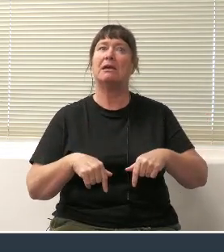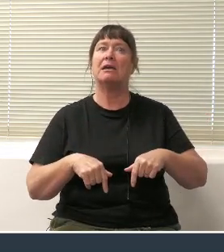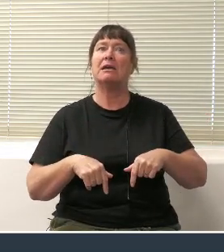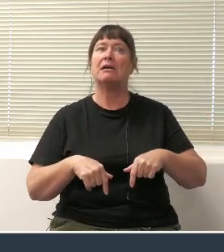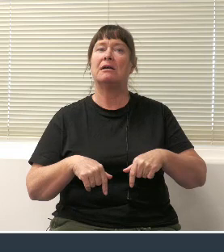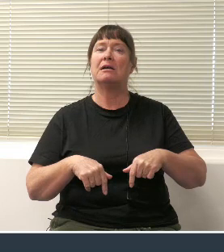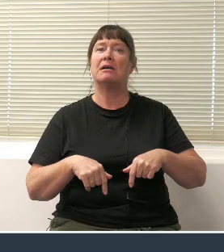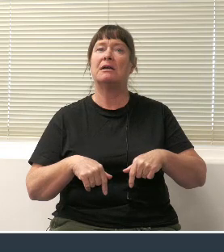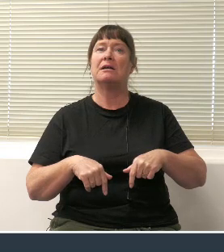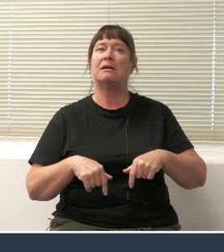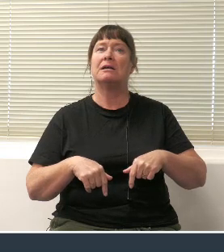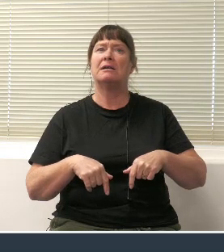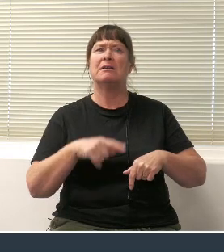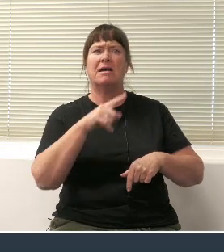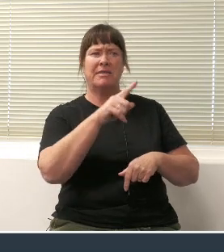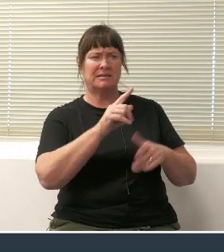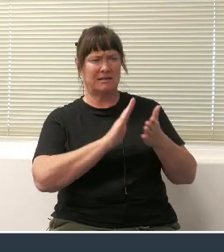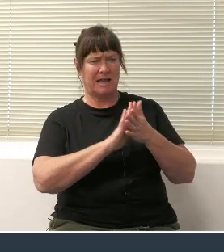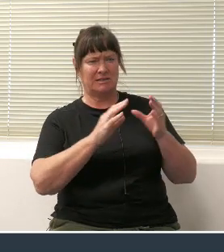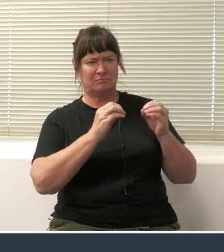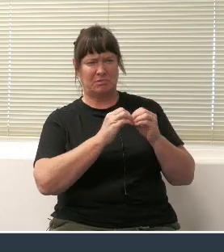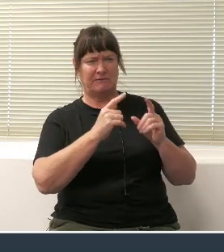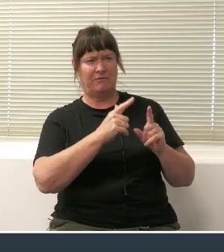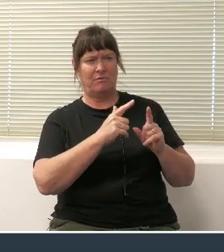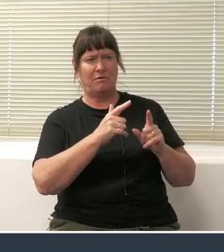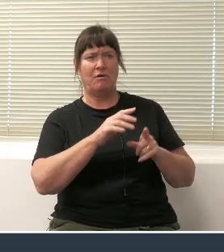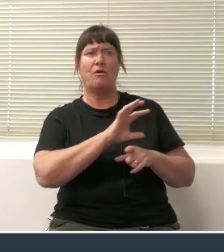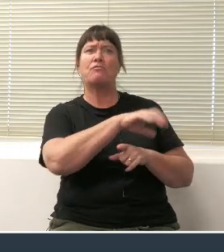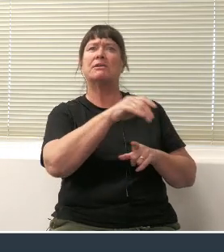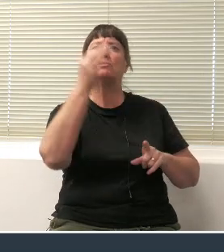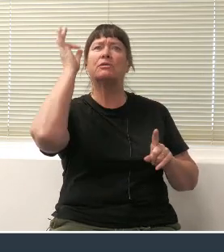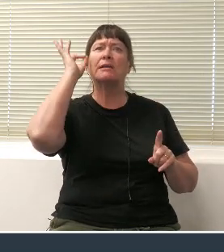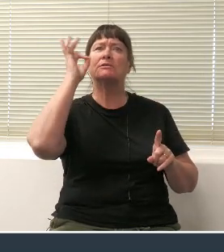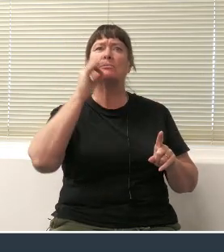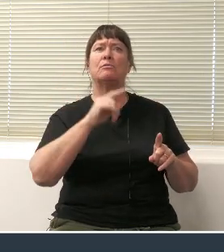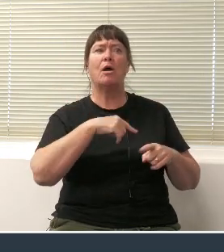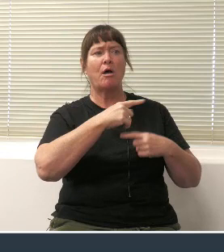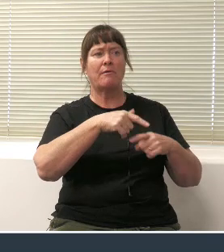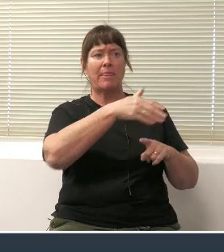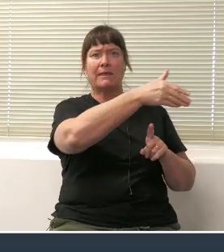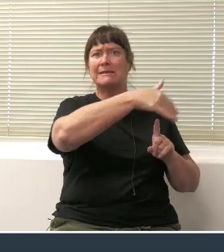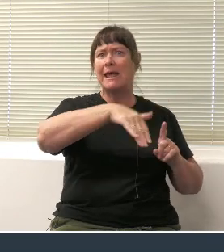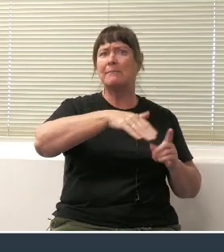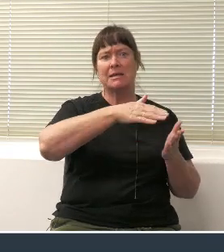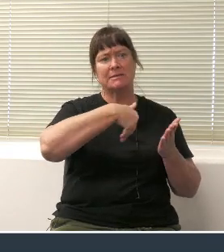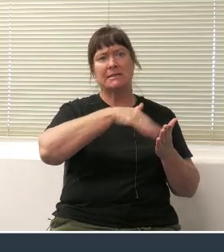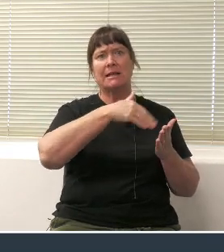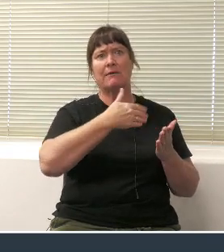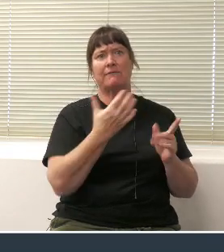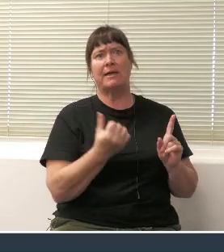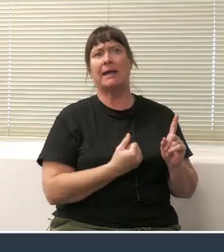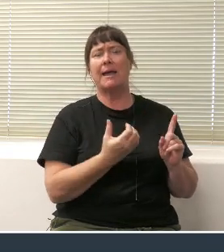think highly of, I think it's H-Brick for the regional council, over the dam and selling off the